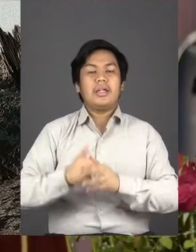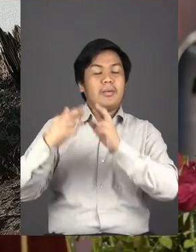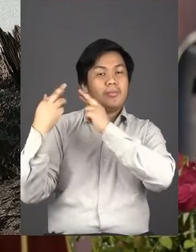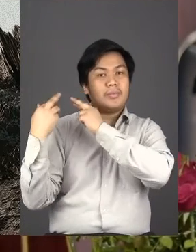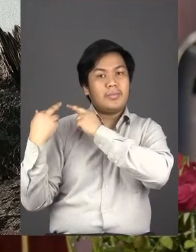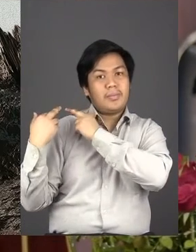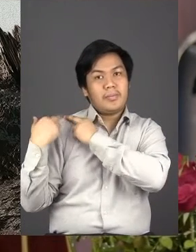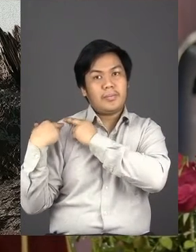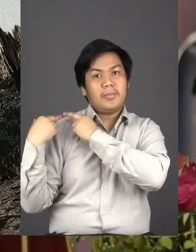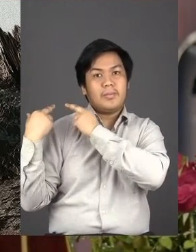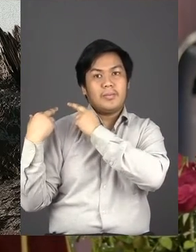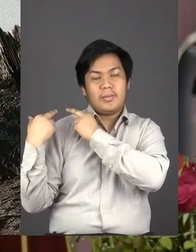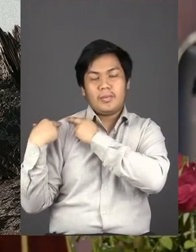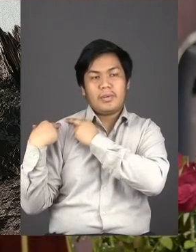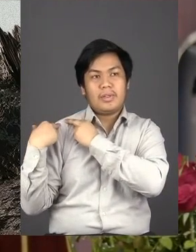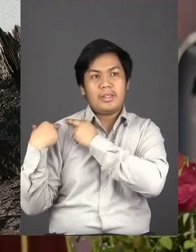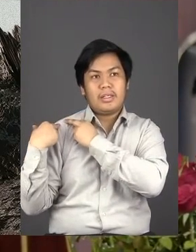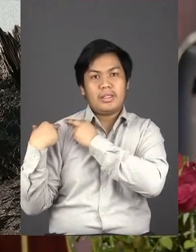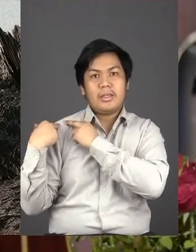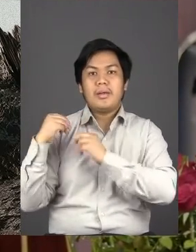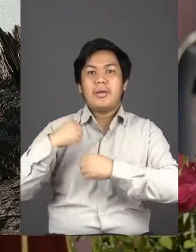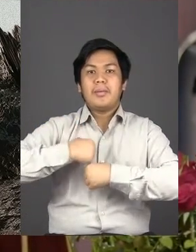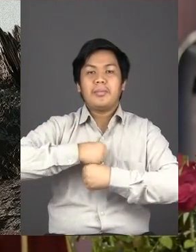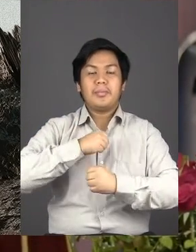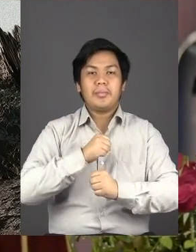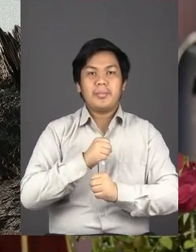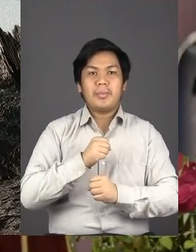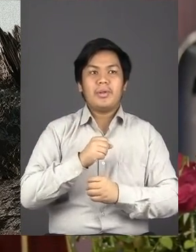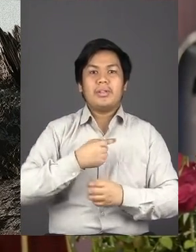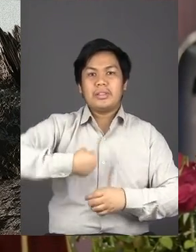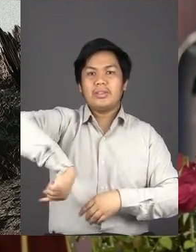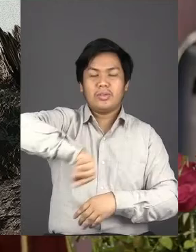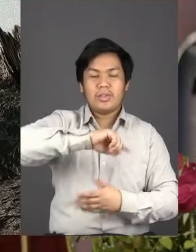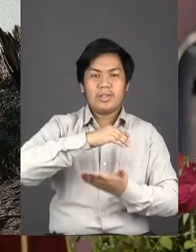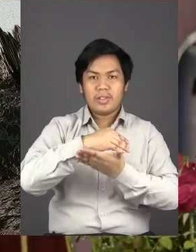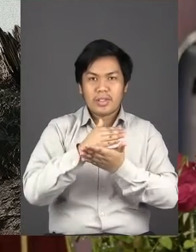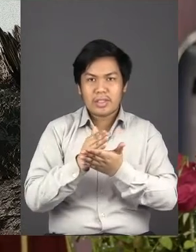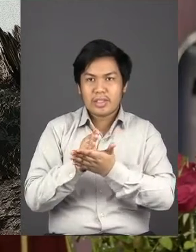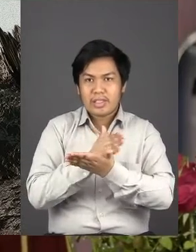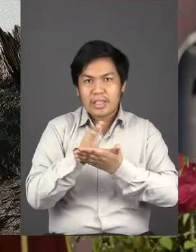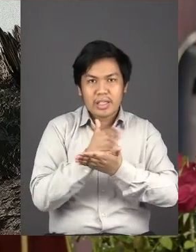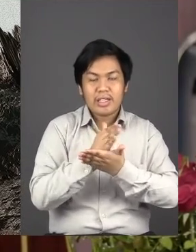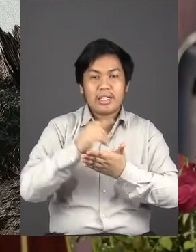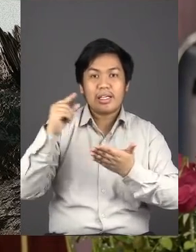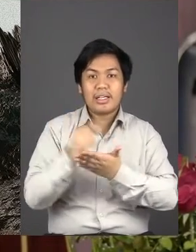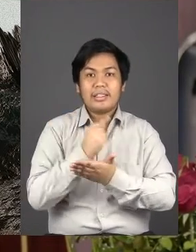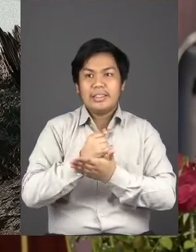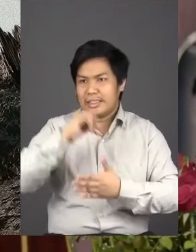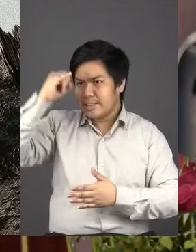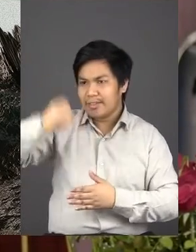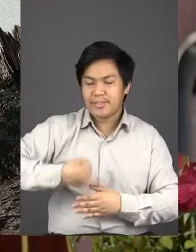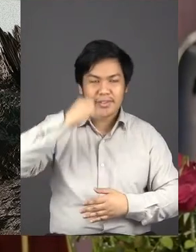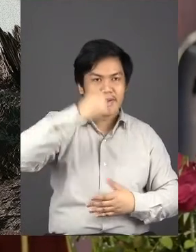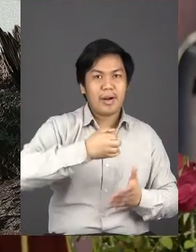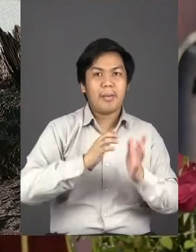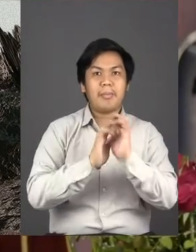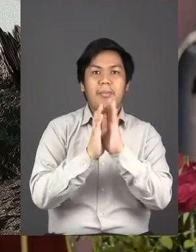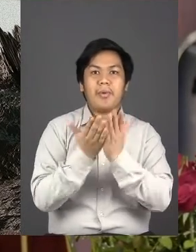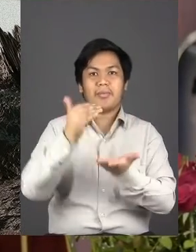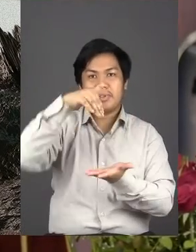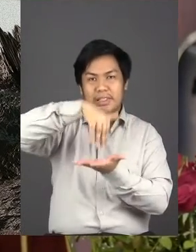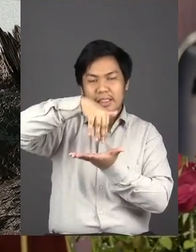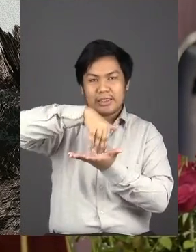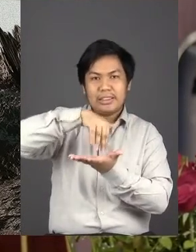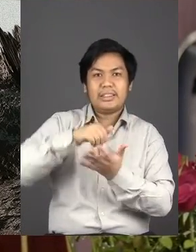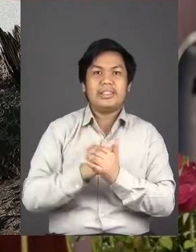another's burdens. Paalalahanan natin sila. Share natin sila ng gospel. Imbitahin natin sila sa Bible study.